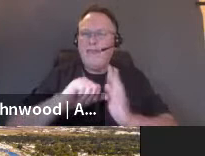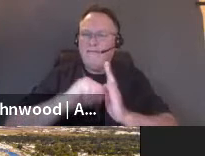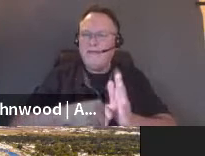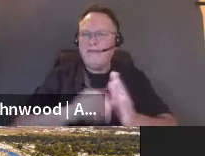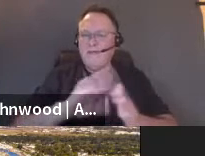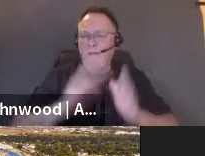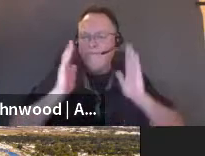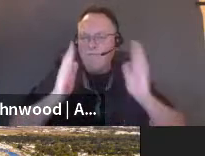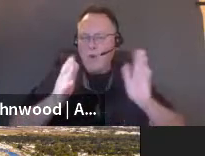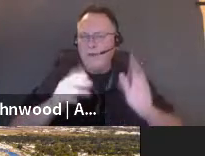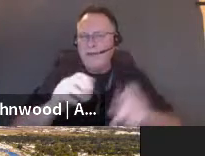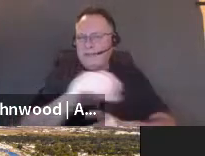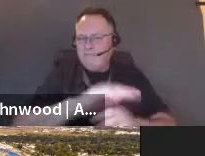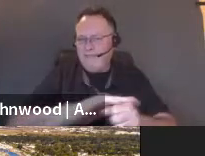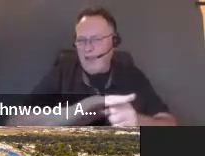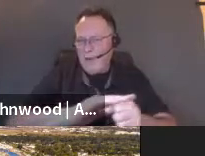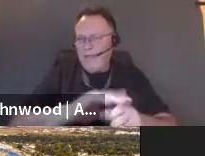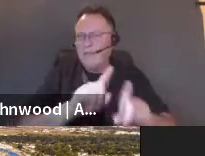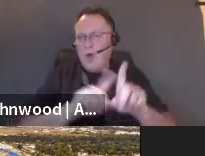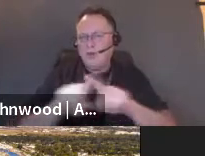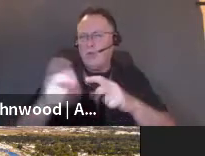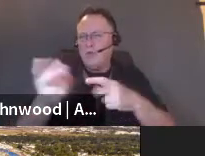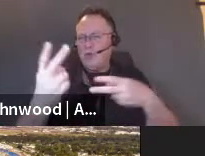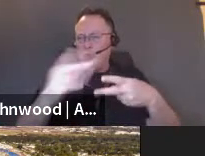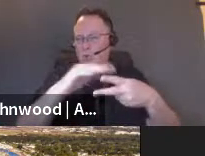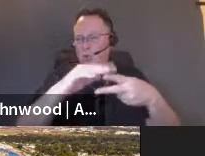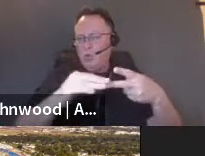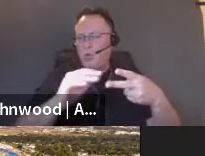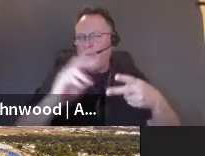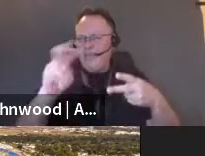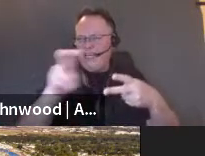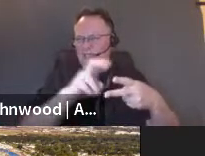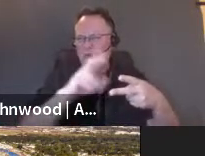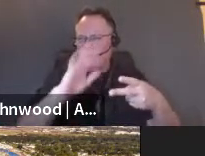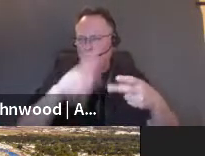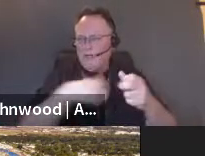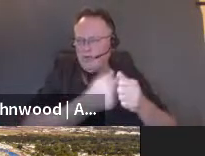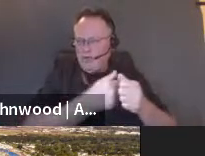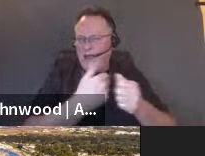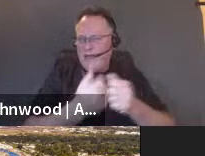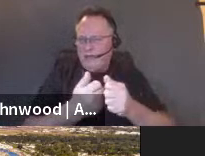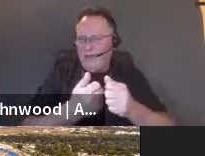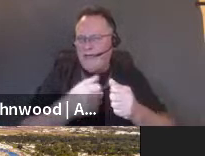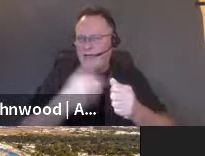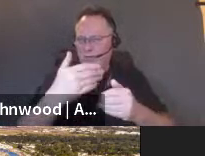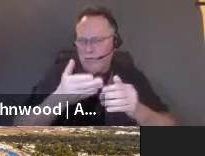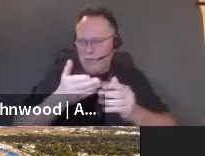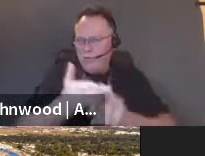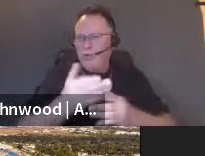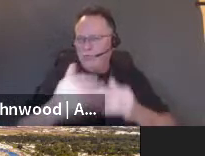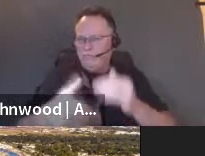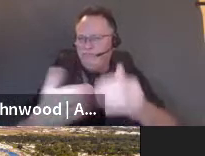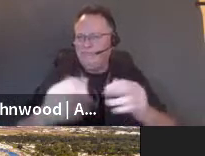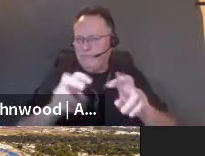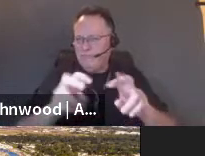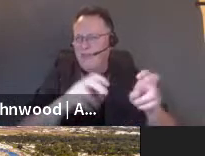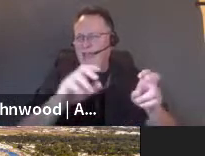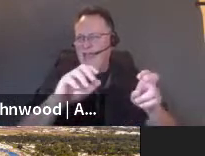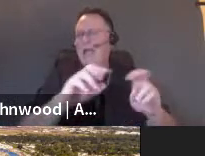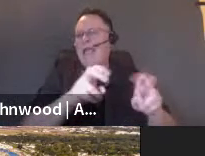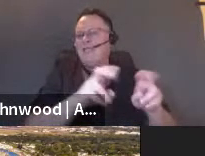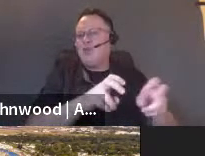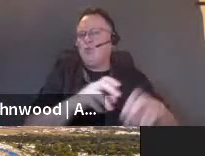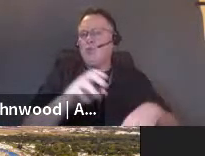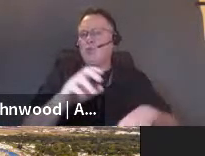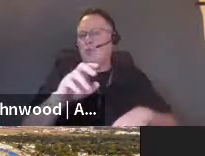areas, and then two issues that sort of track throughout the corridor, one being equity, and the